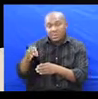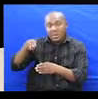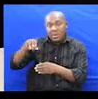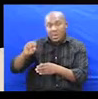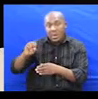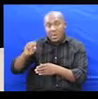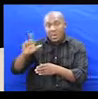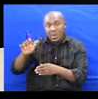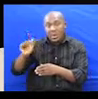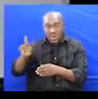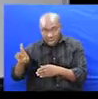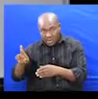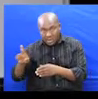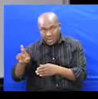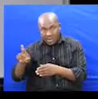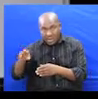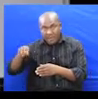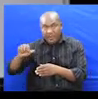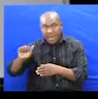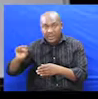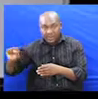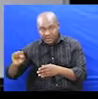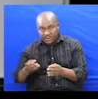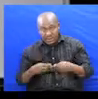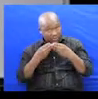again. So let's go for example.